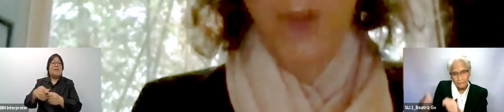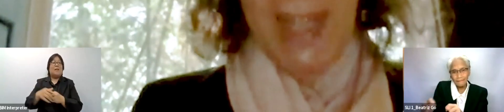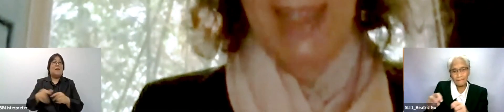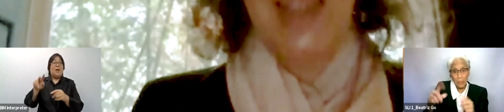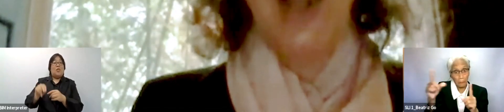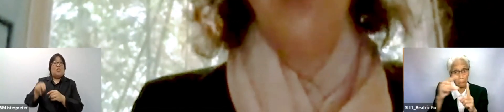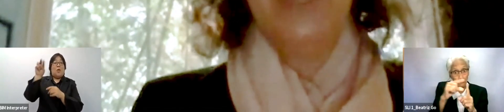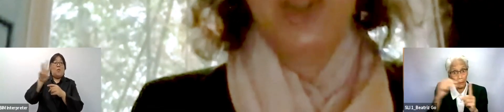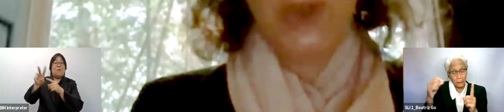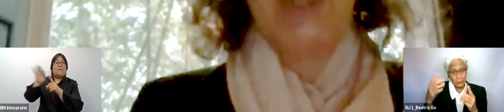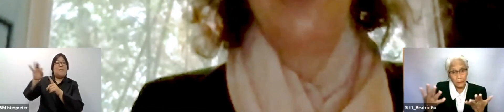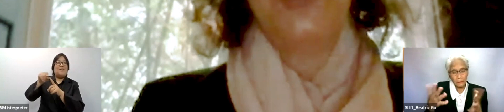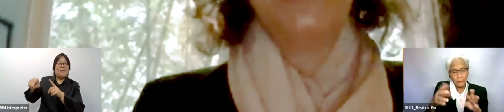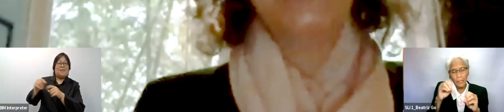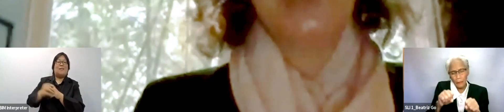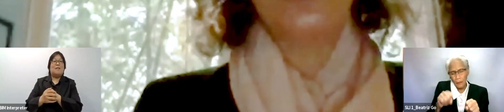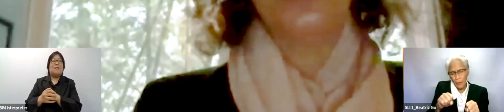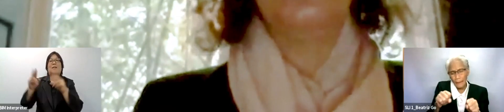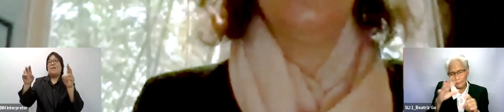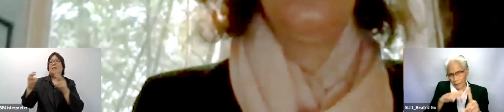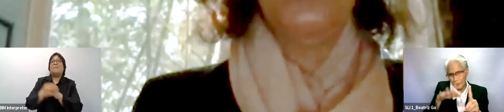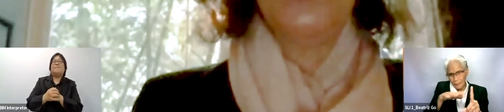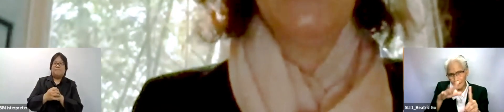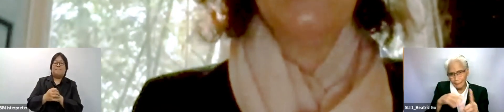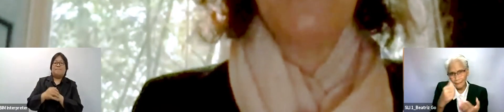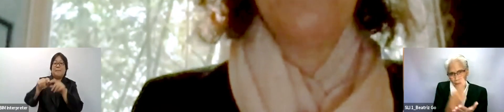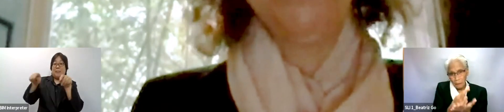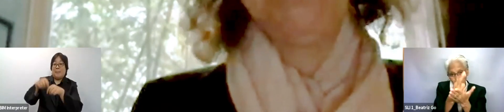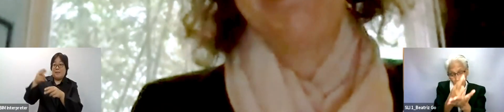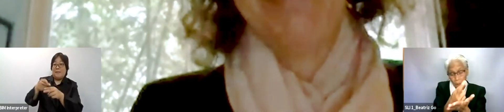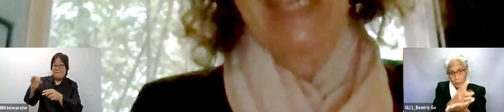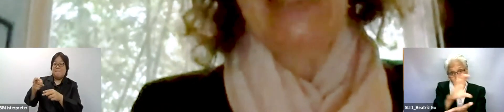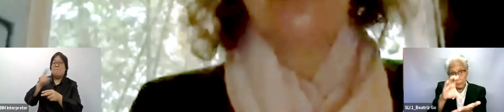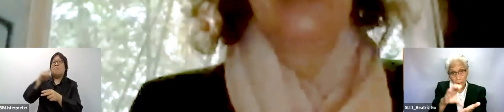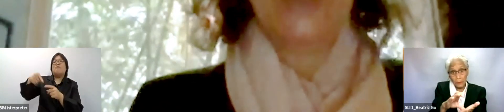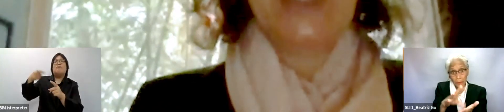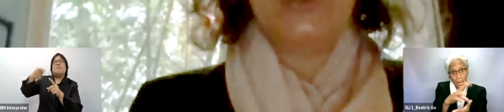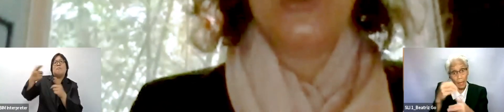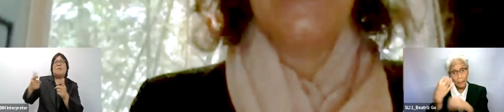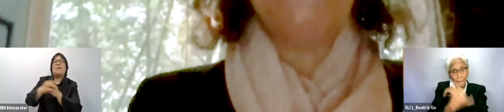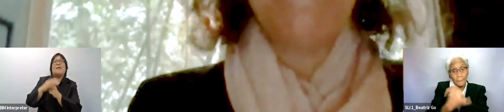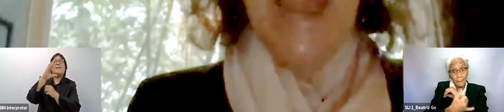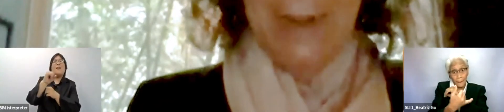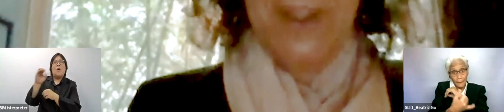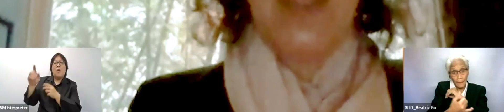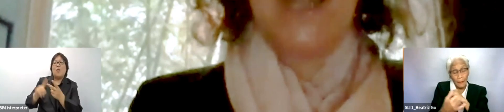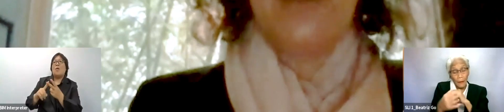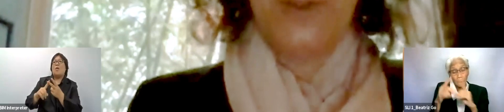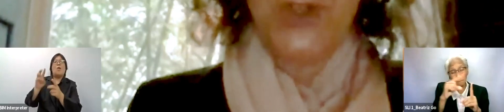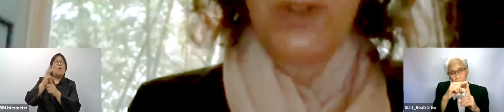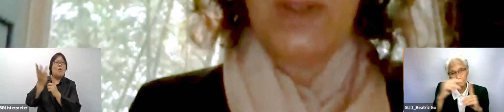be really on ensuring first that children who end up in conflict with the law